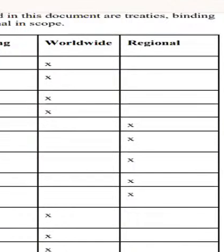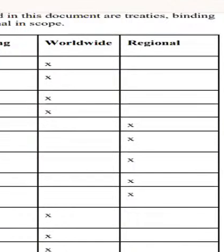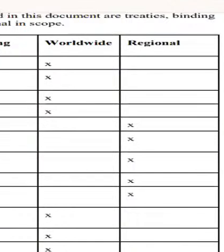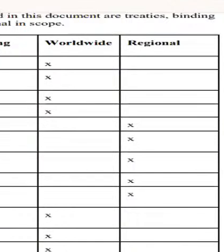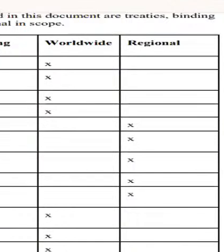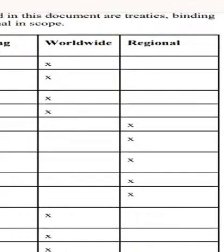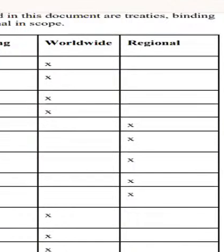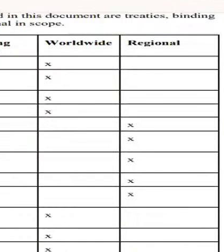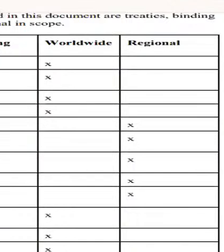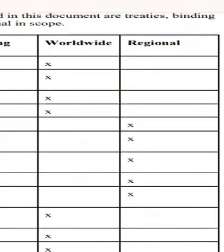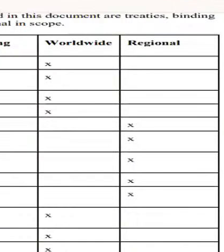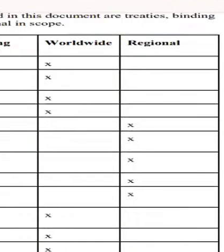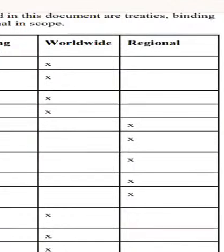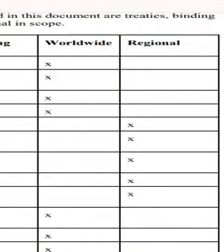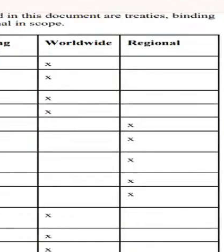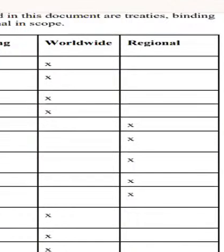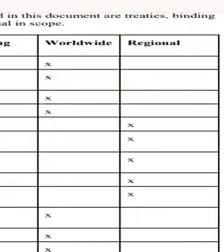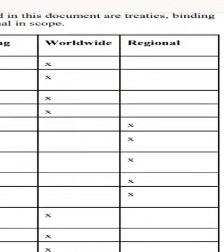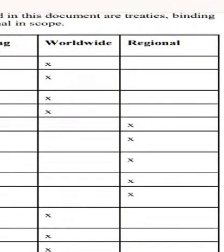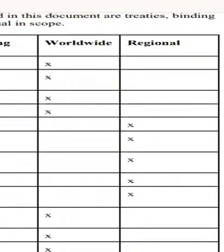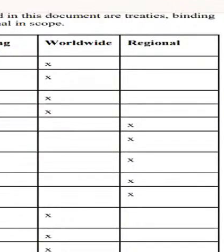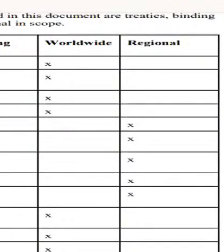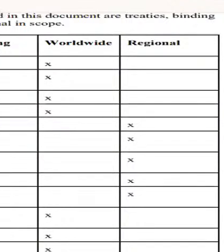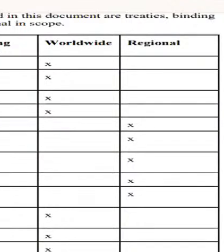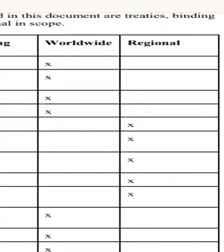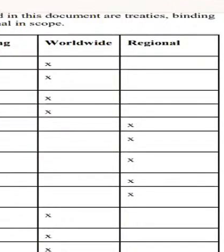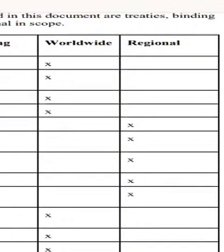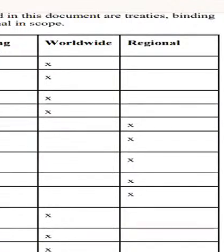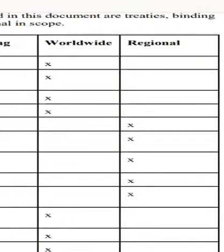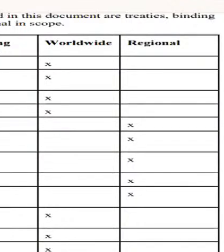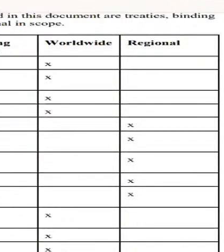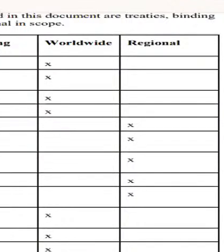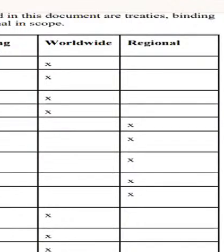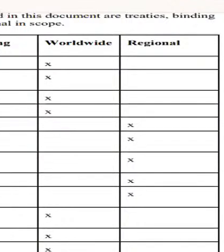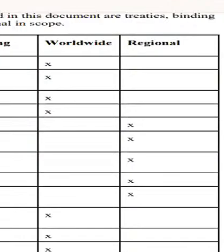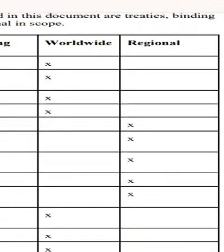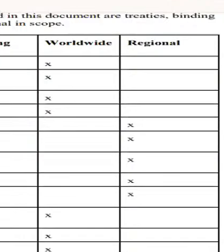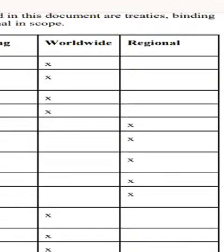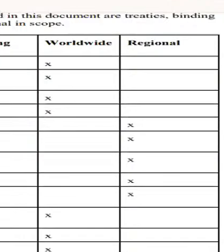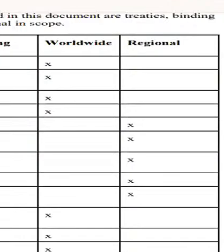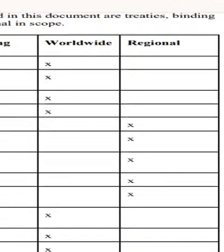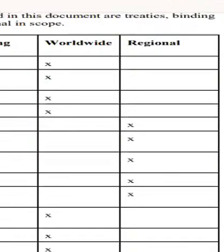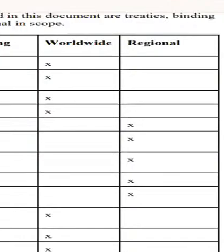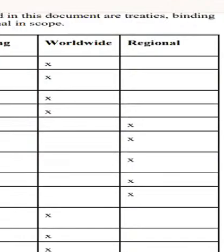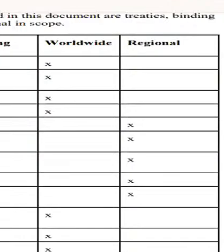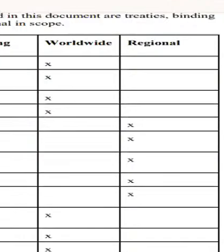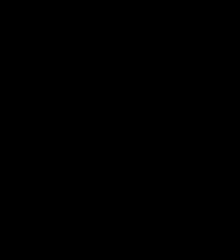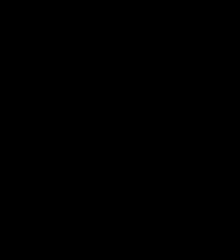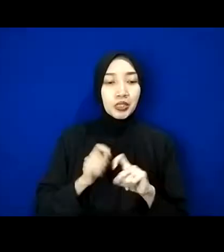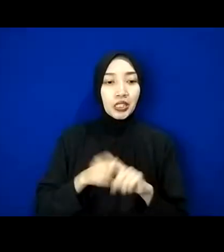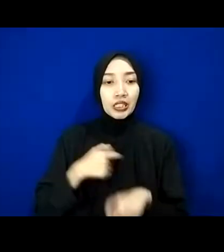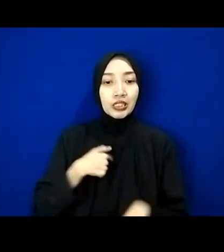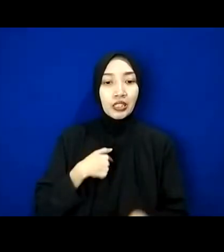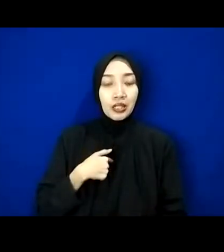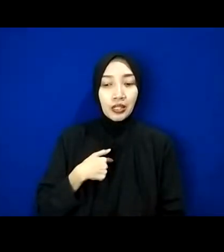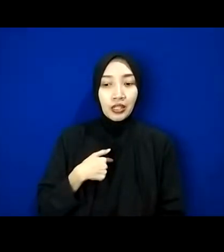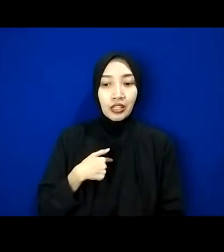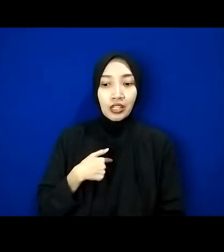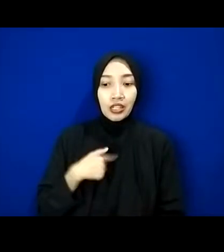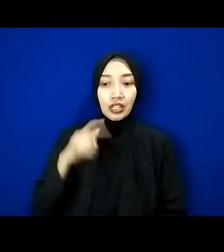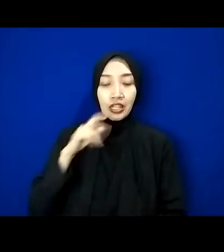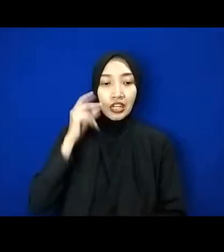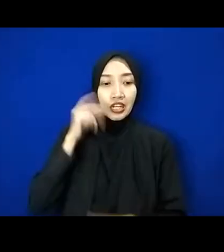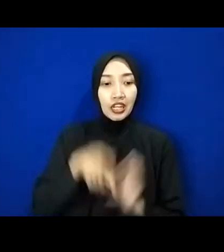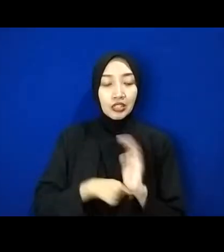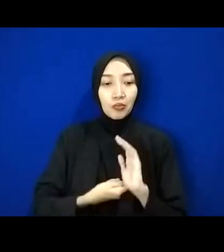penalty. So I think that's all of my response regarding the result of the